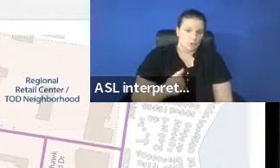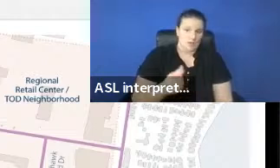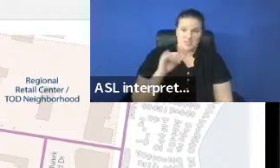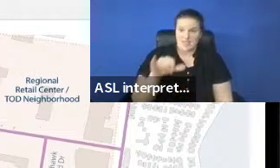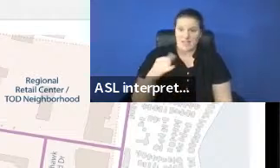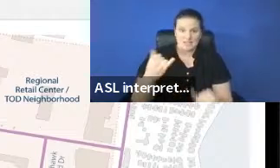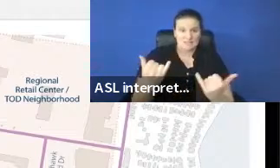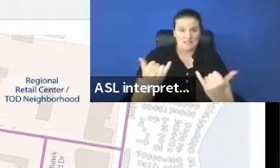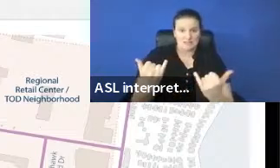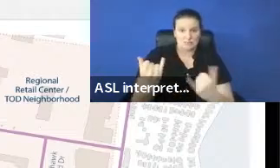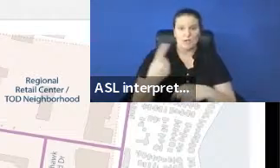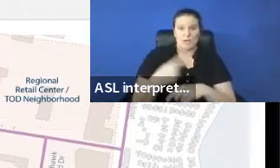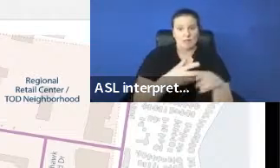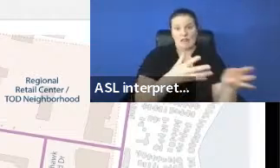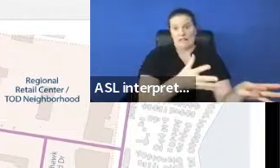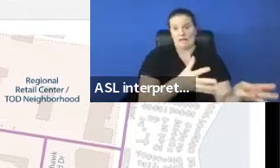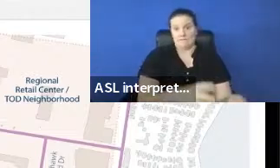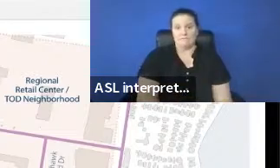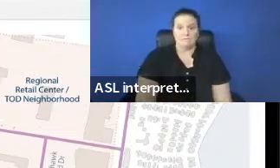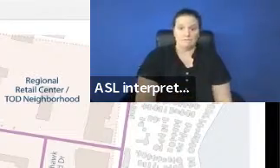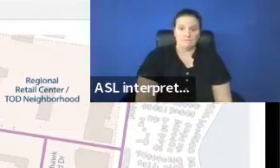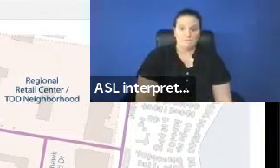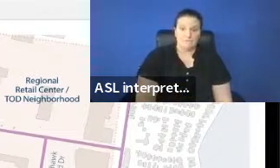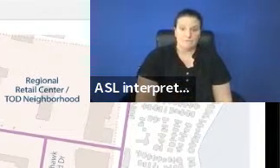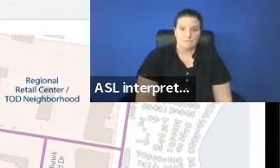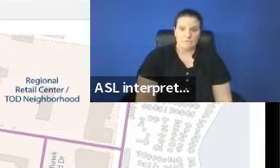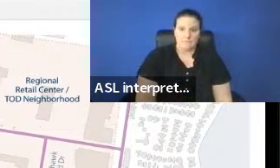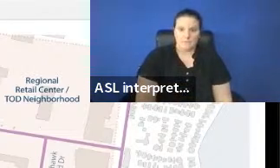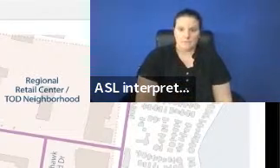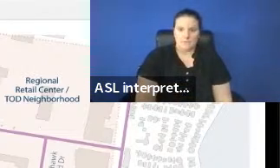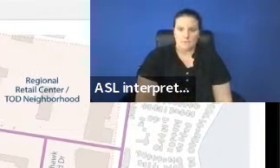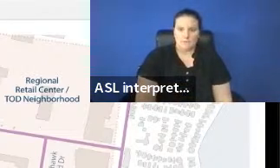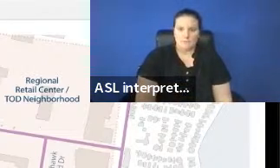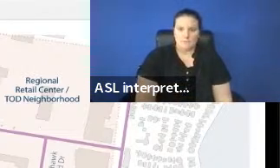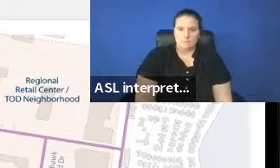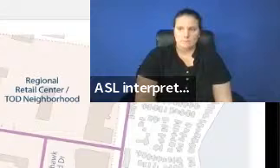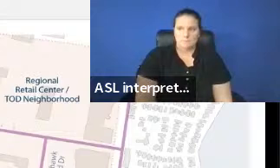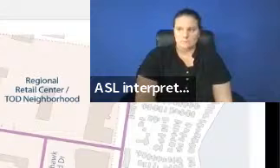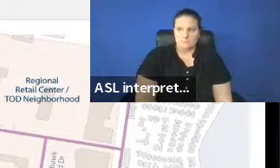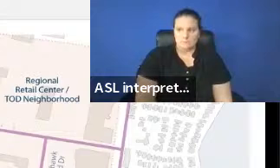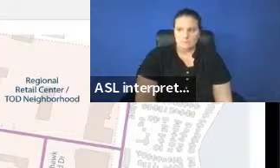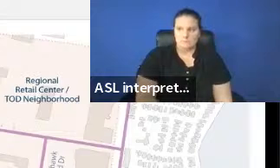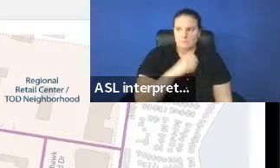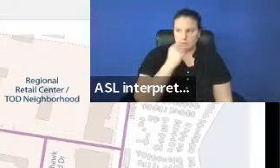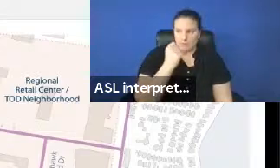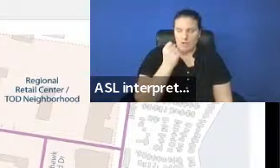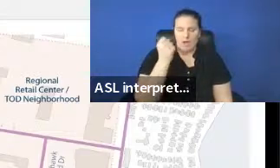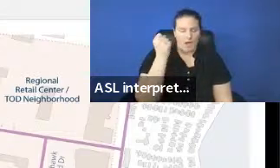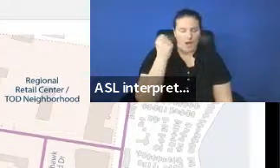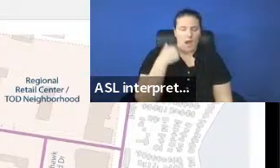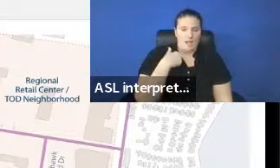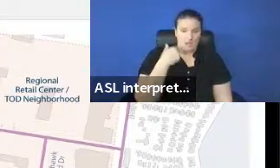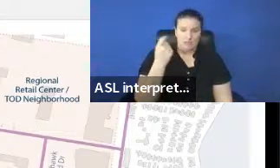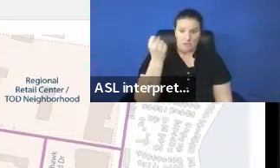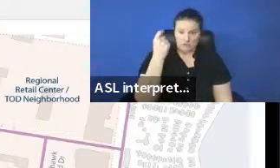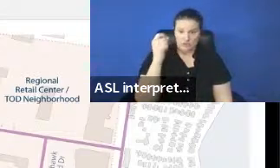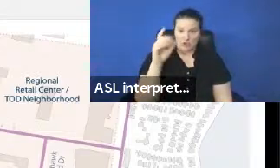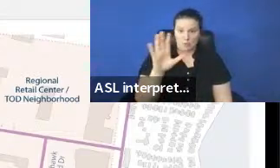exists today would remain. But I do get your question that